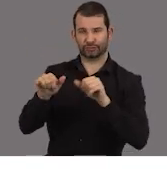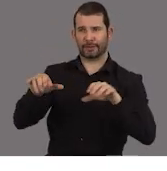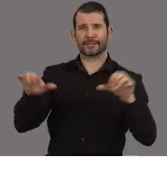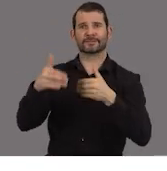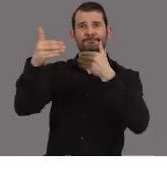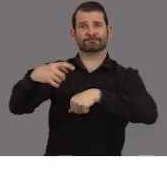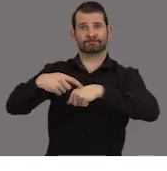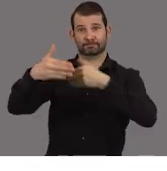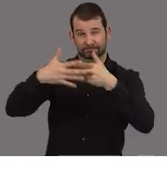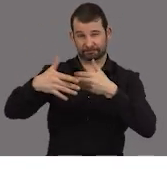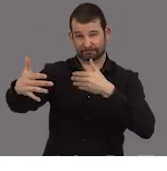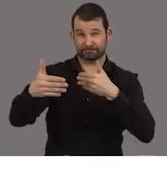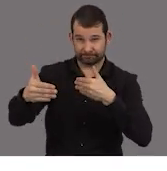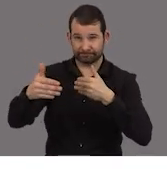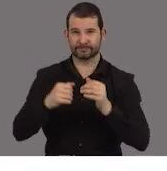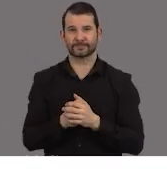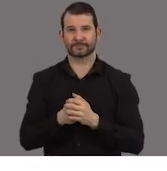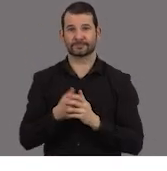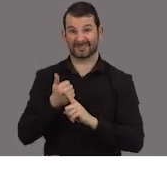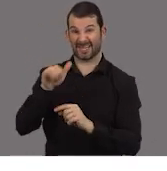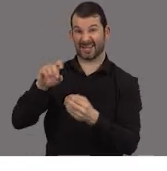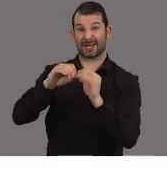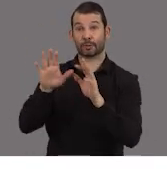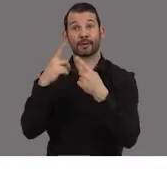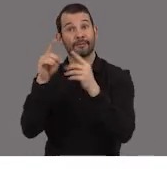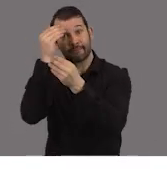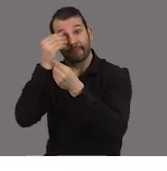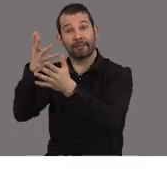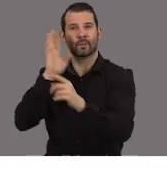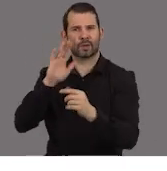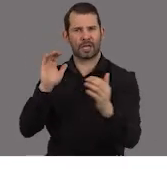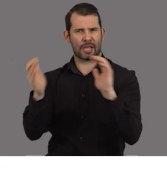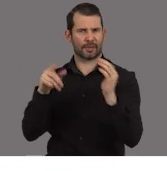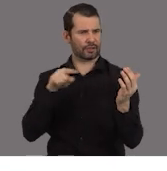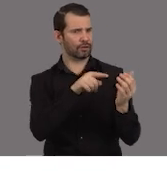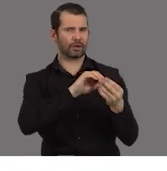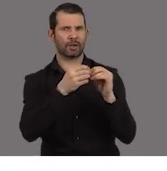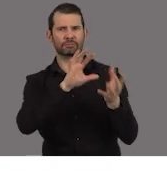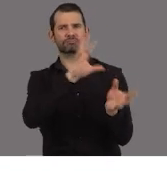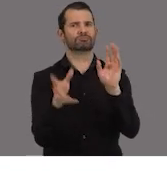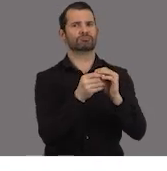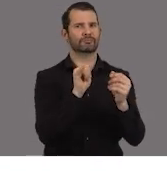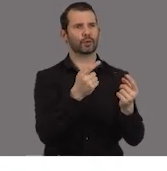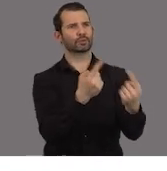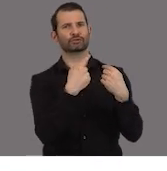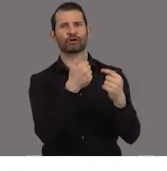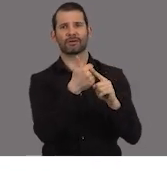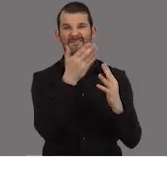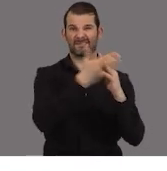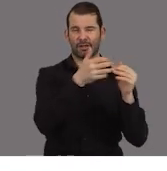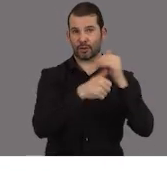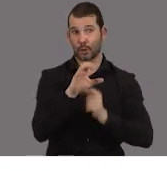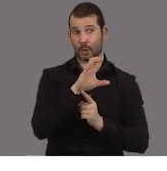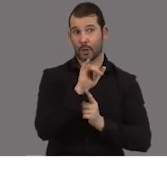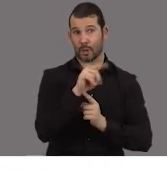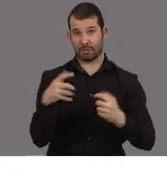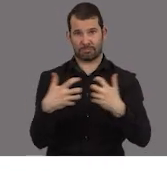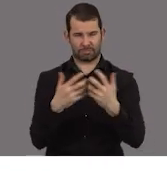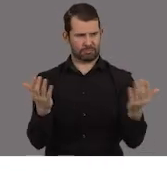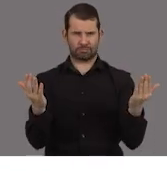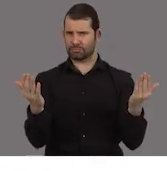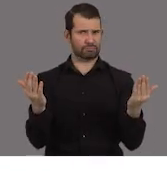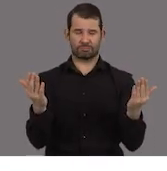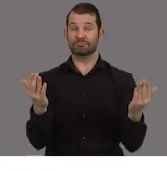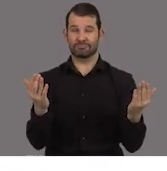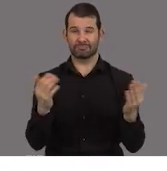filed during the activity period. The number you declare will be compared to the number of returns filed under the COIN for your